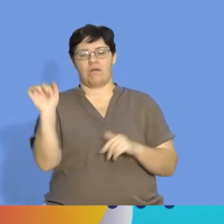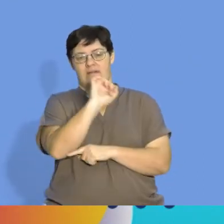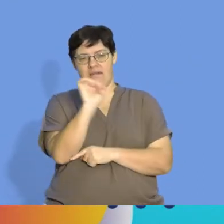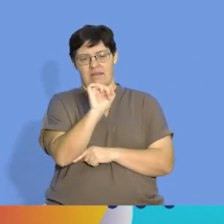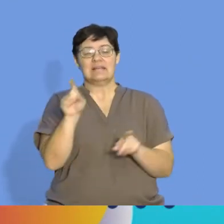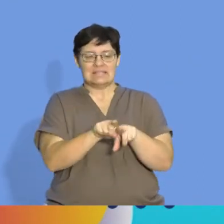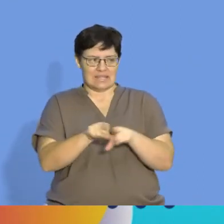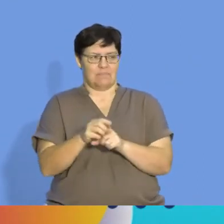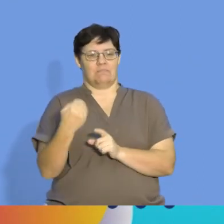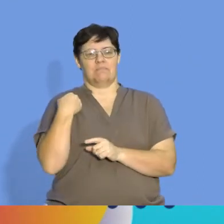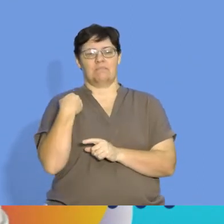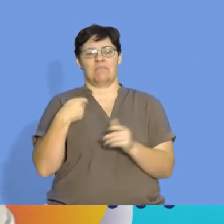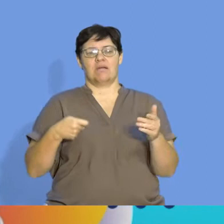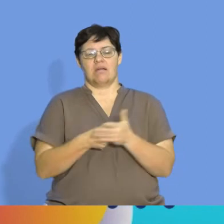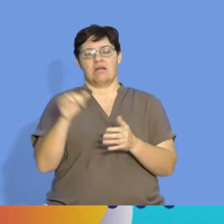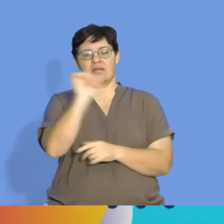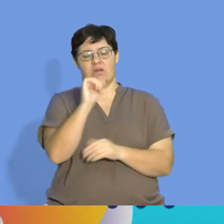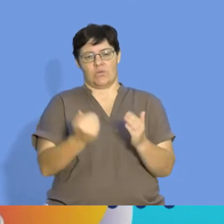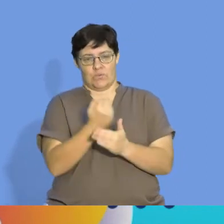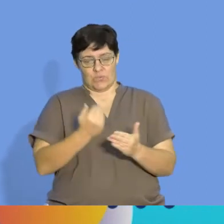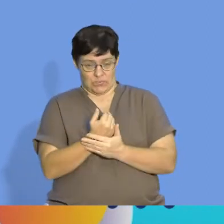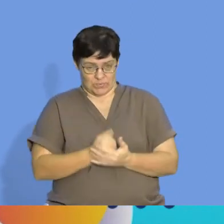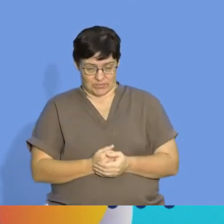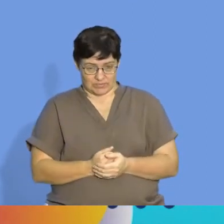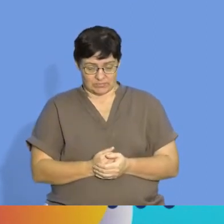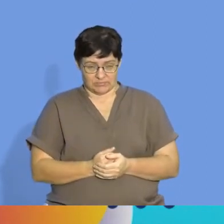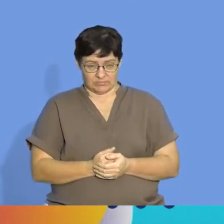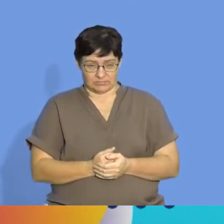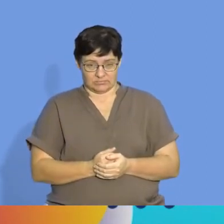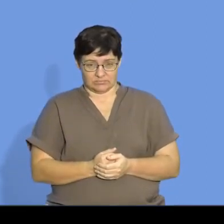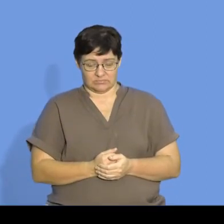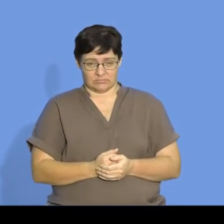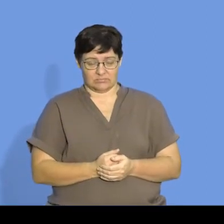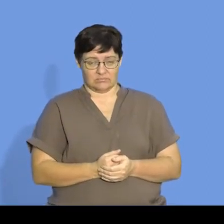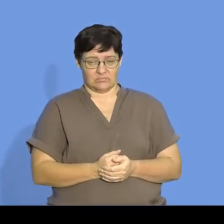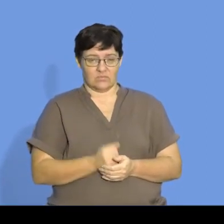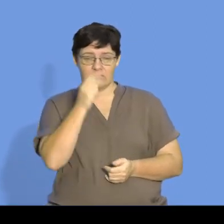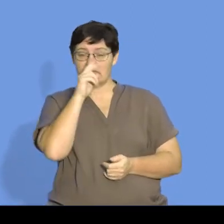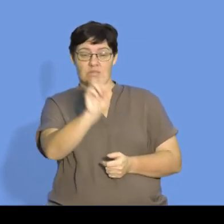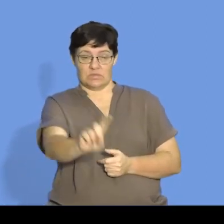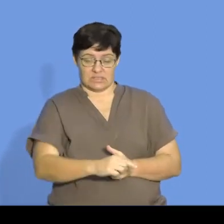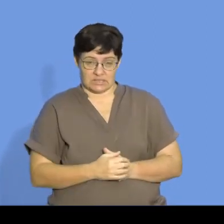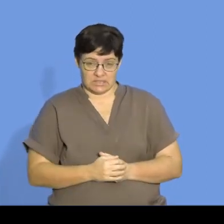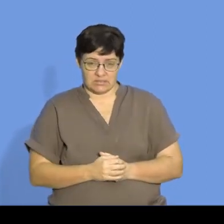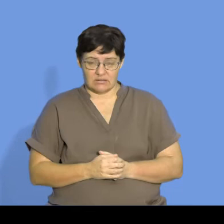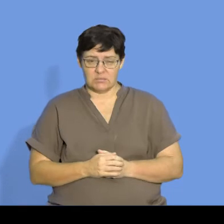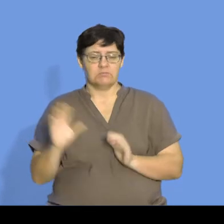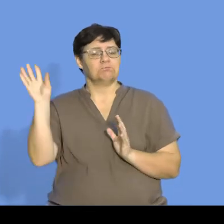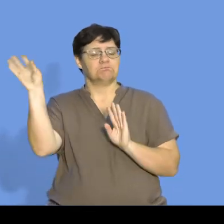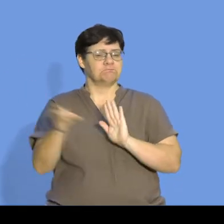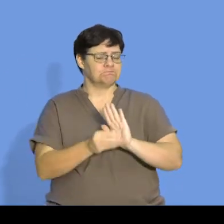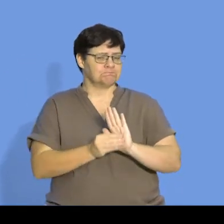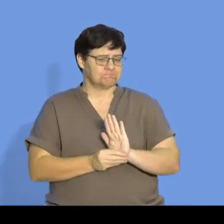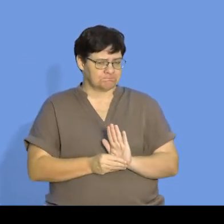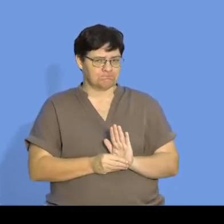vehicles, including the new vehicle. Right, so what do we see here? Once again, just to